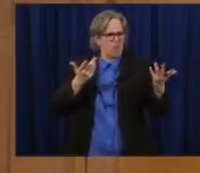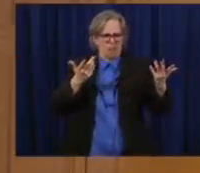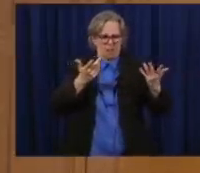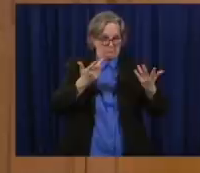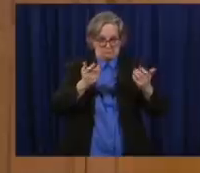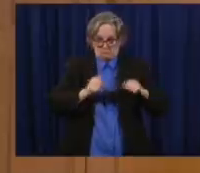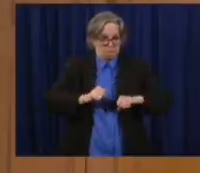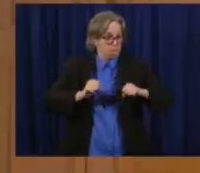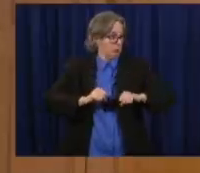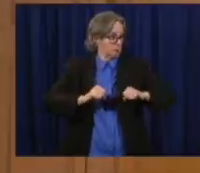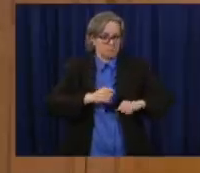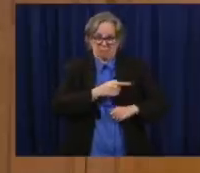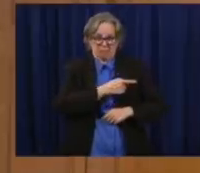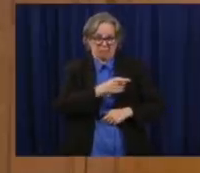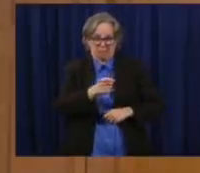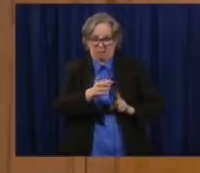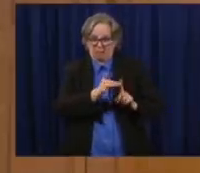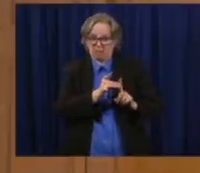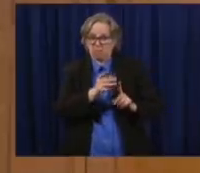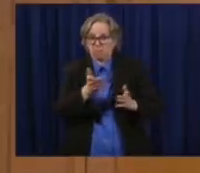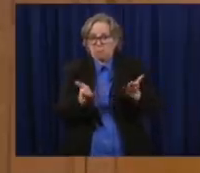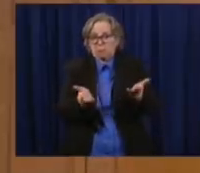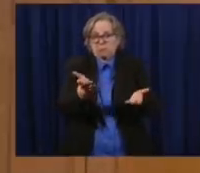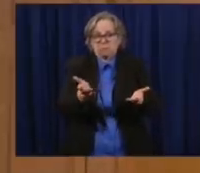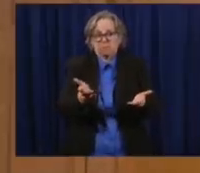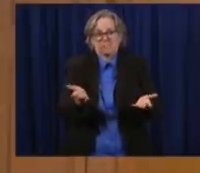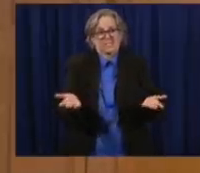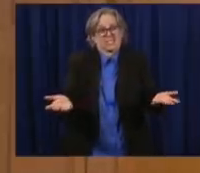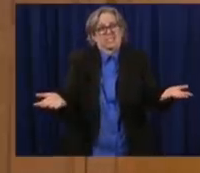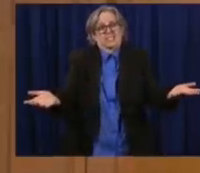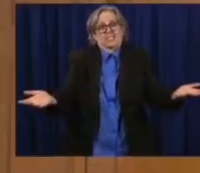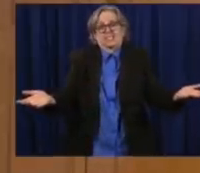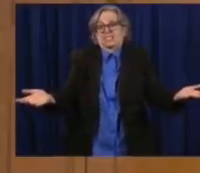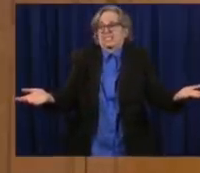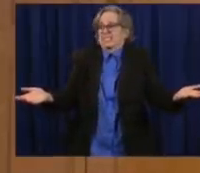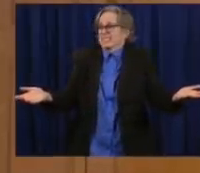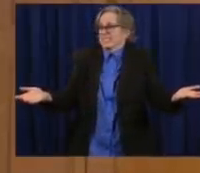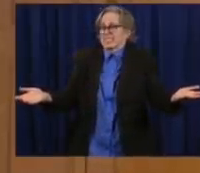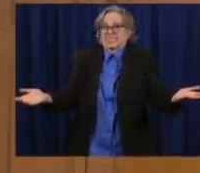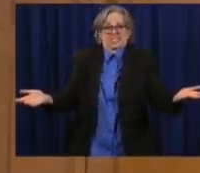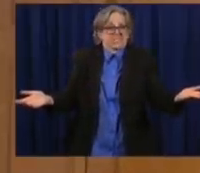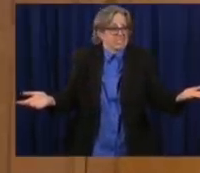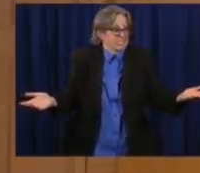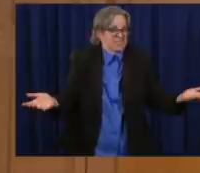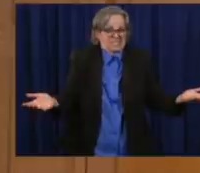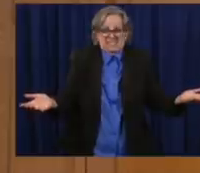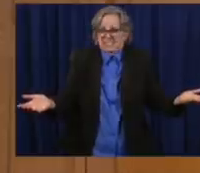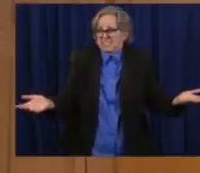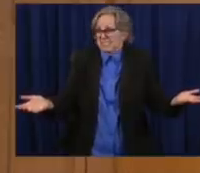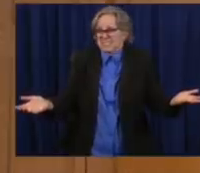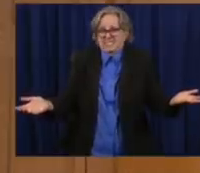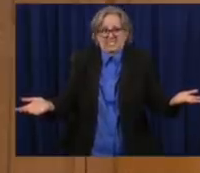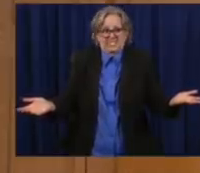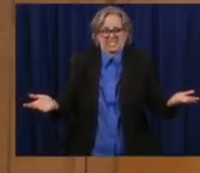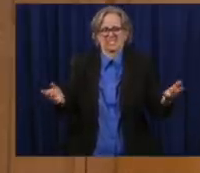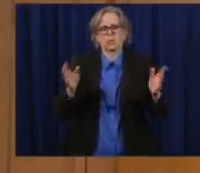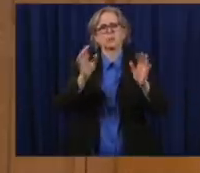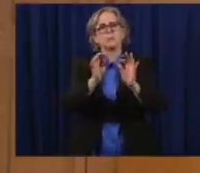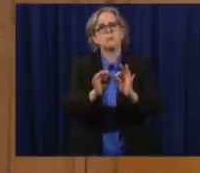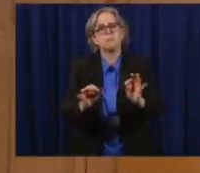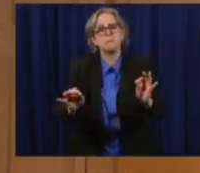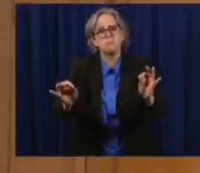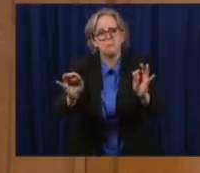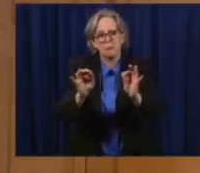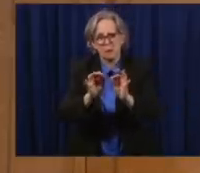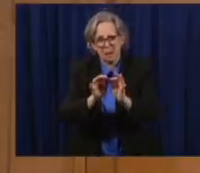have something else, and those will be your negatives even in those high-risk populations. Very important, as I see you,